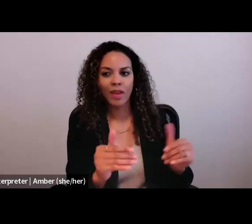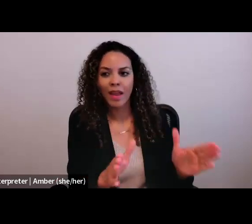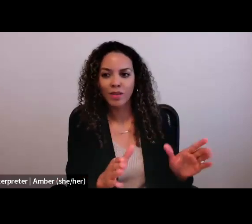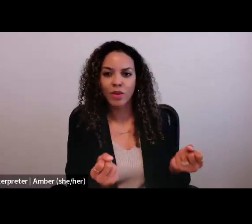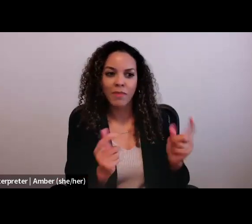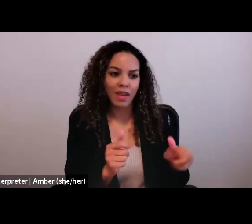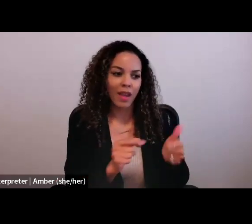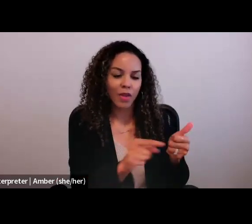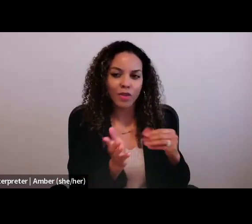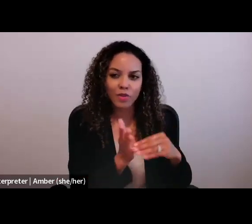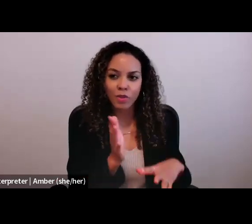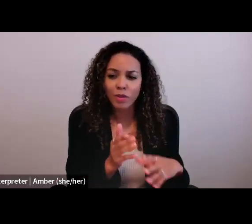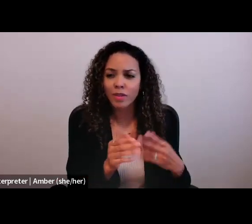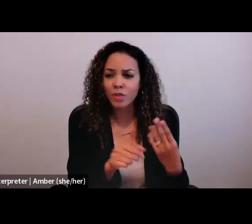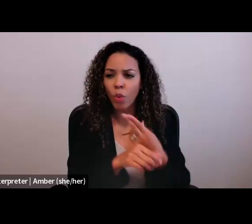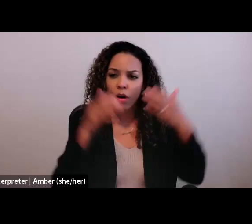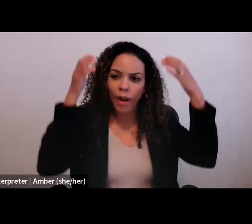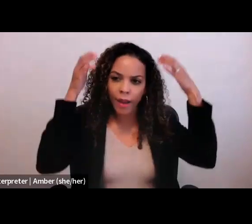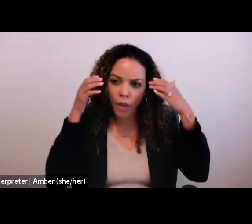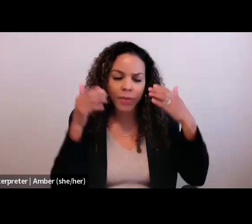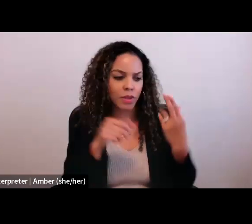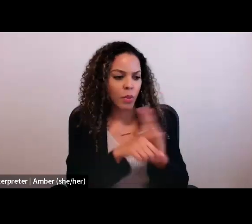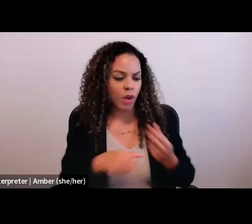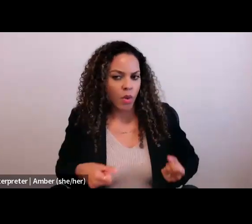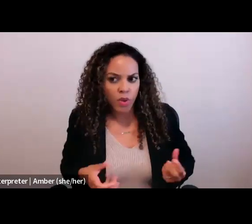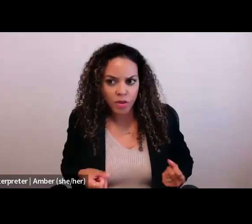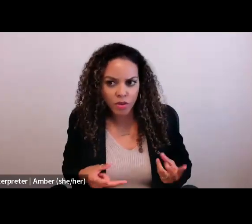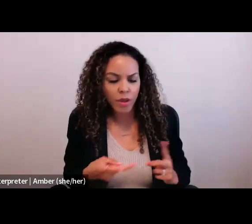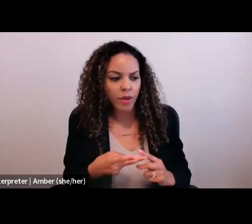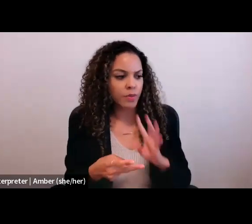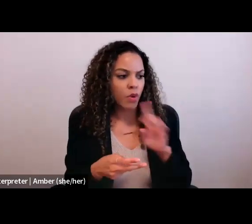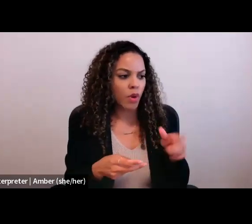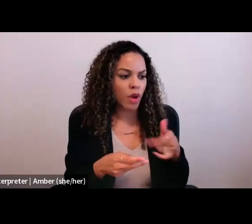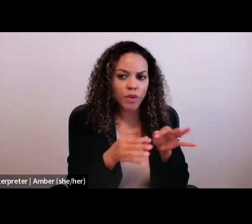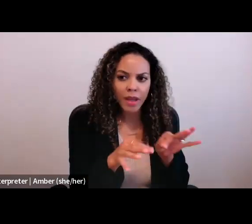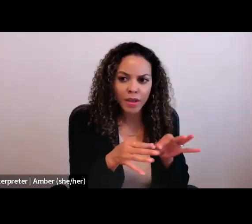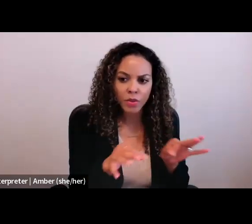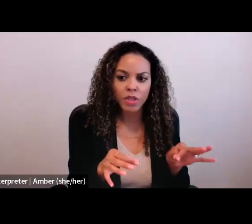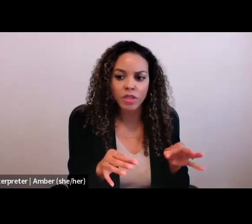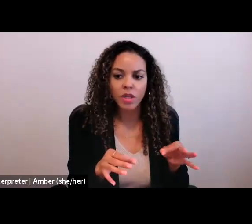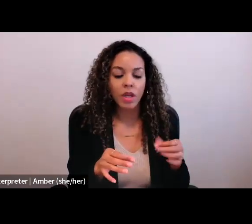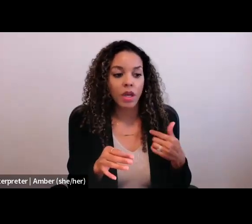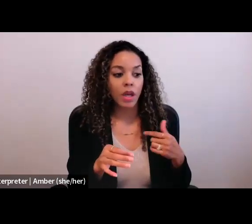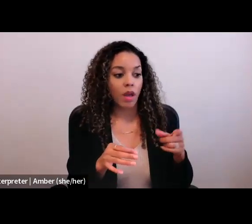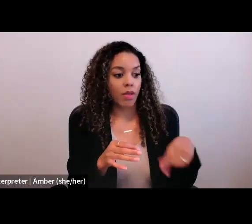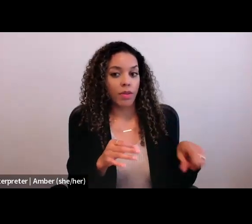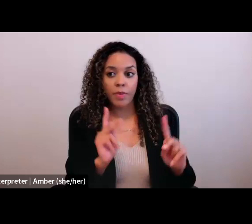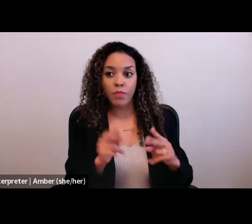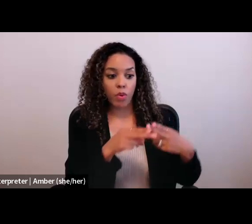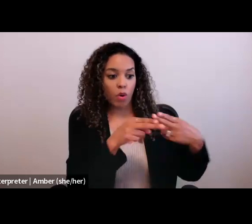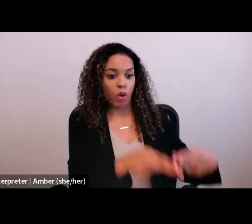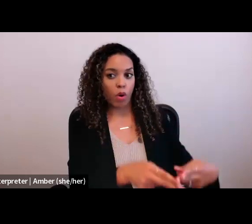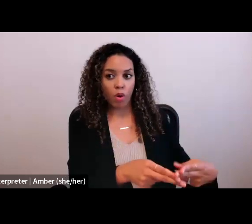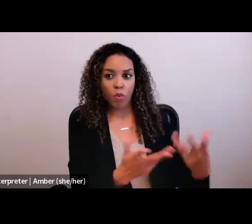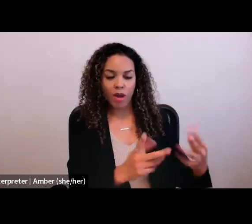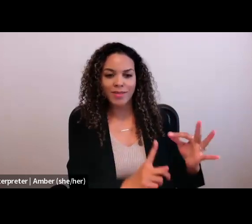others, those that were helmets, those were in wheelchairs, those that all spoke other languages. And we were called the special